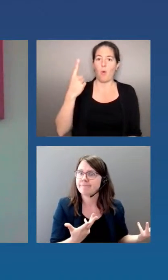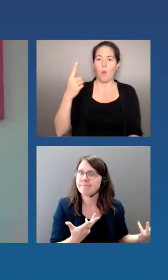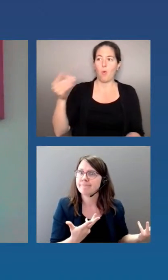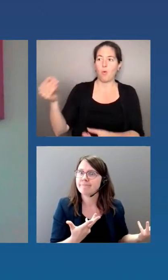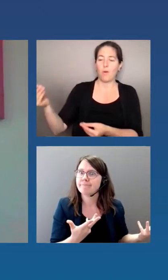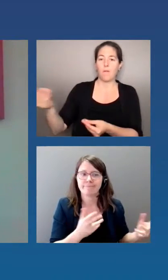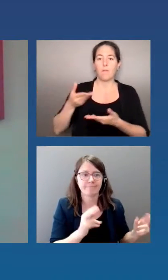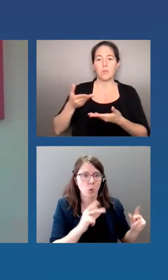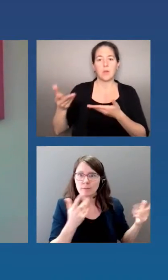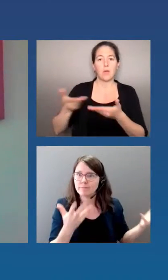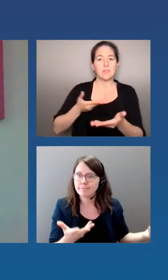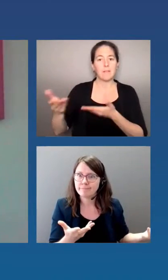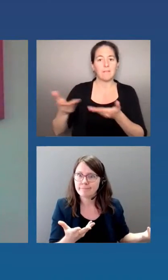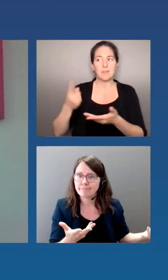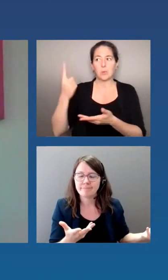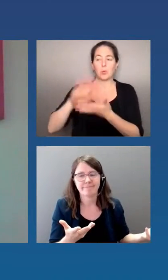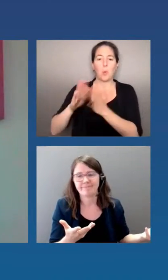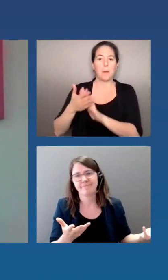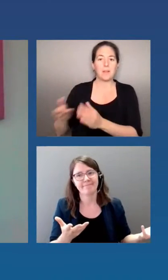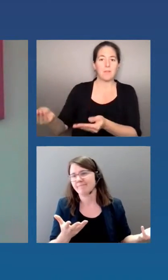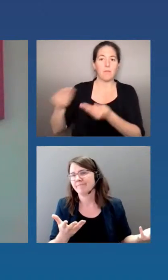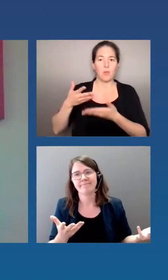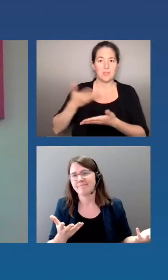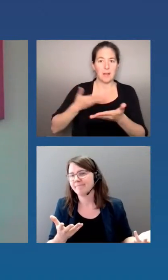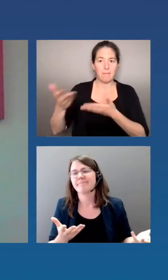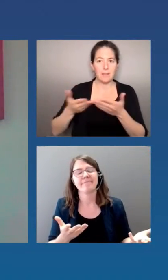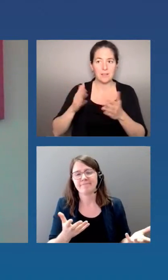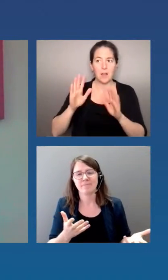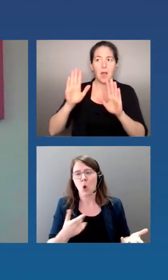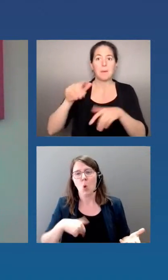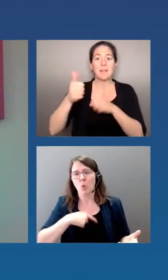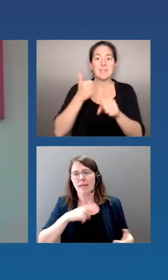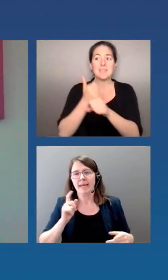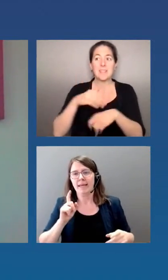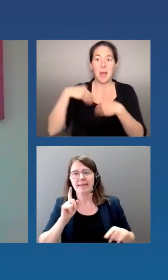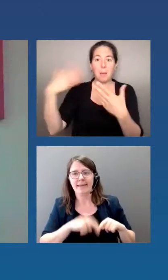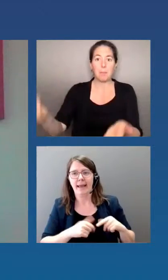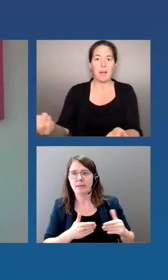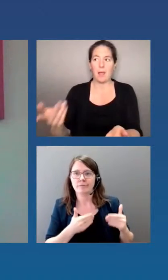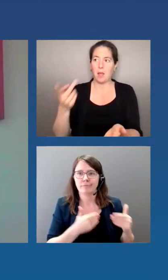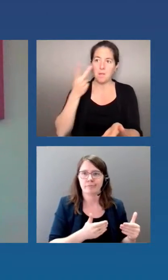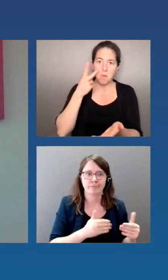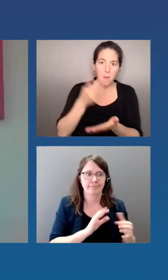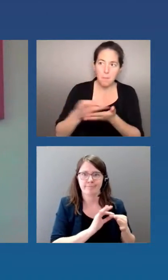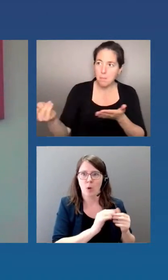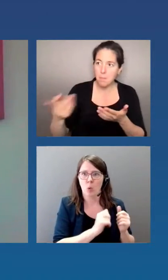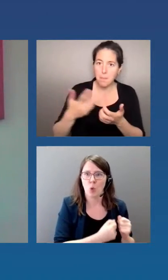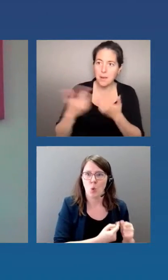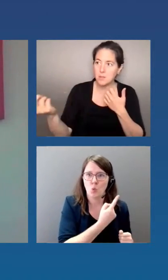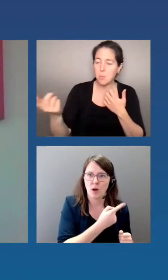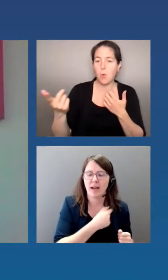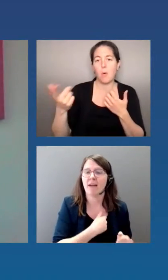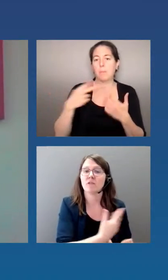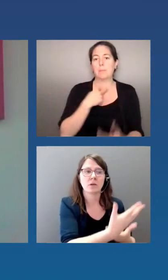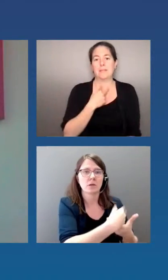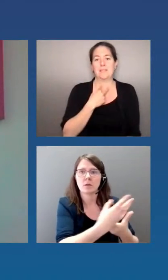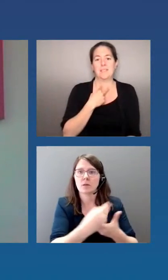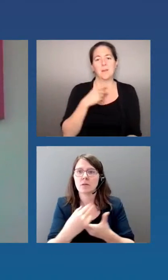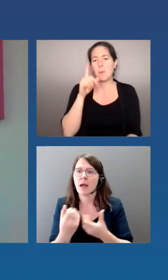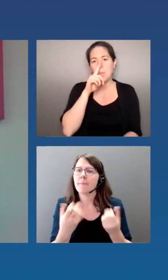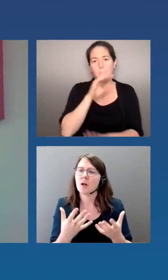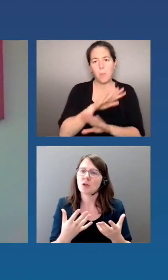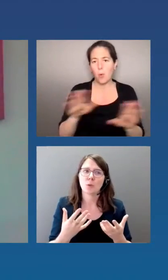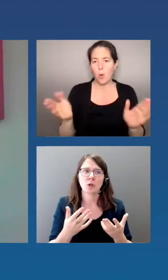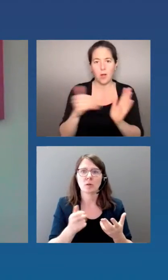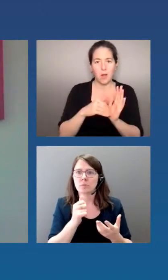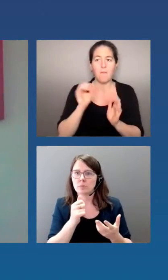it doesn't. So we can't afford that anymore. We can't afford to take that chance on one provider. We have to look at multiple. I think, on June